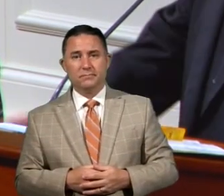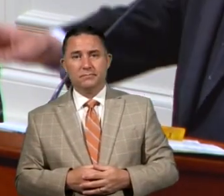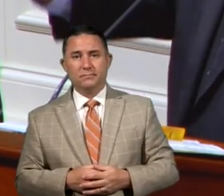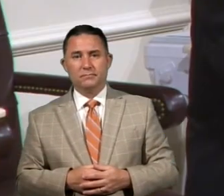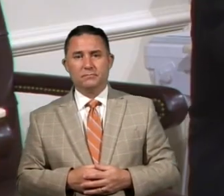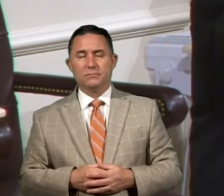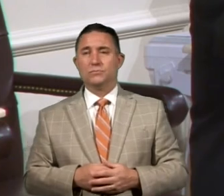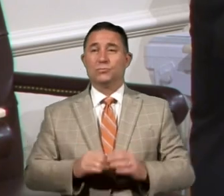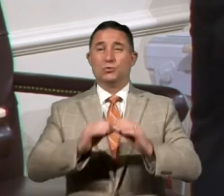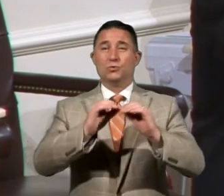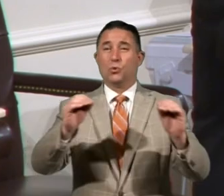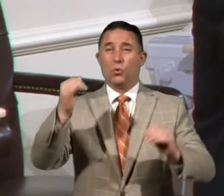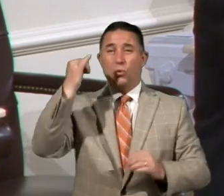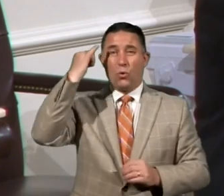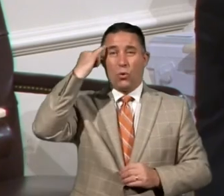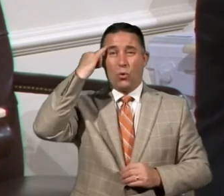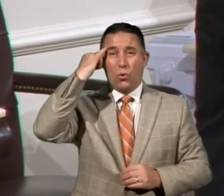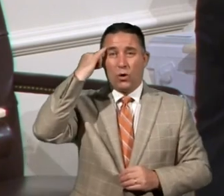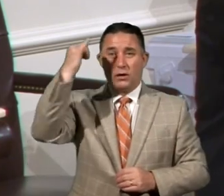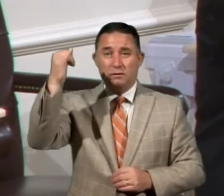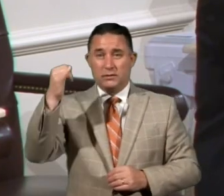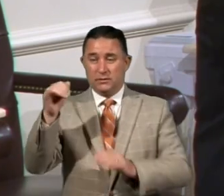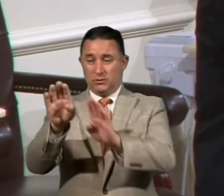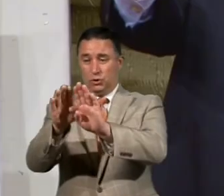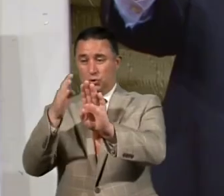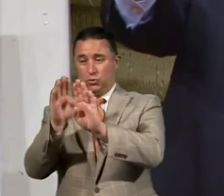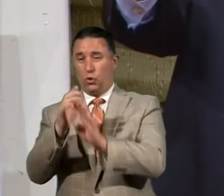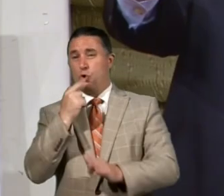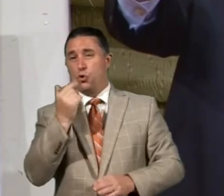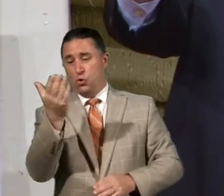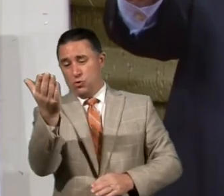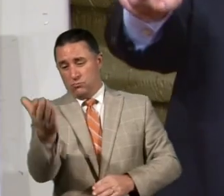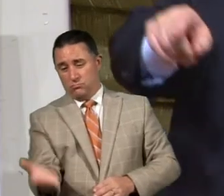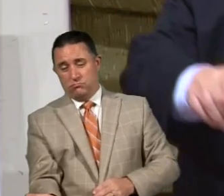You have no idea what's on the other side of that door.